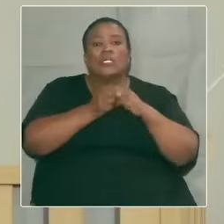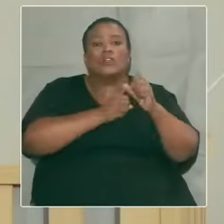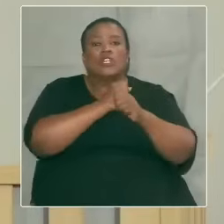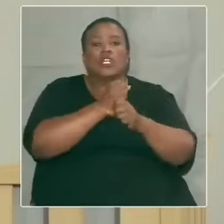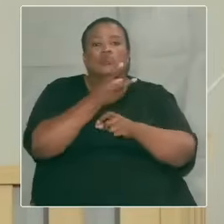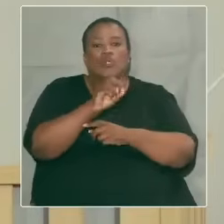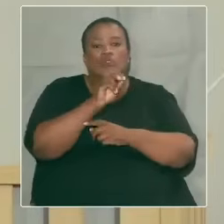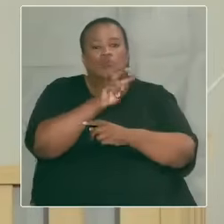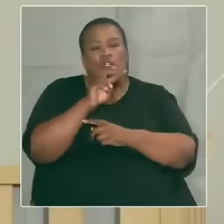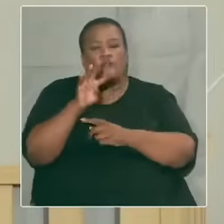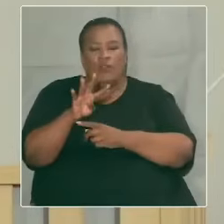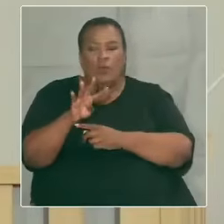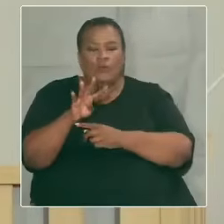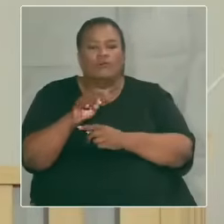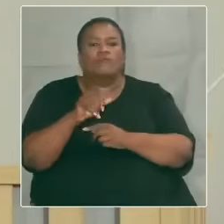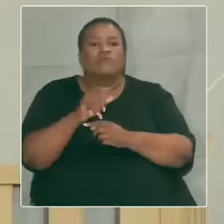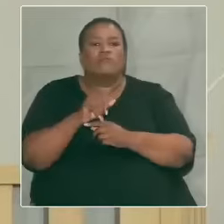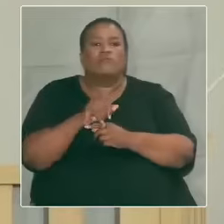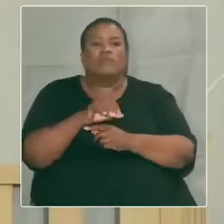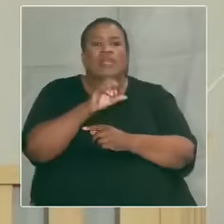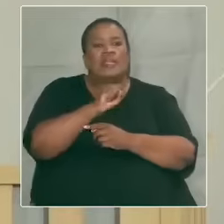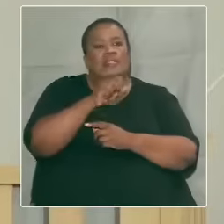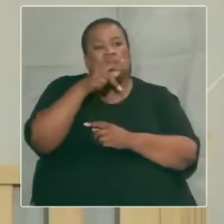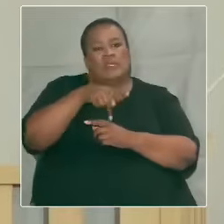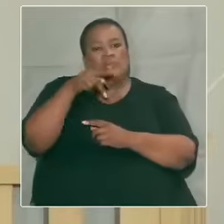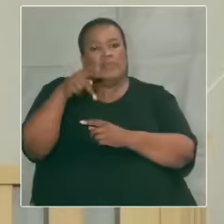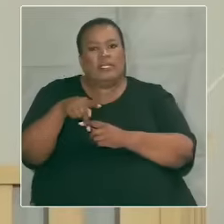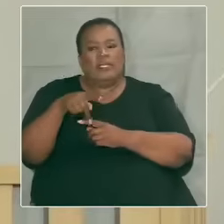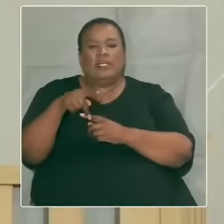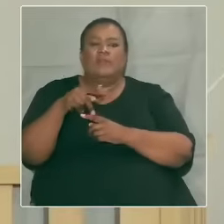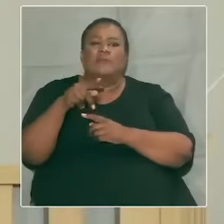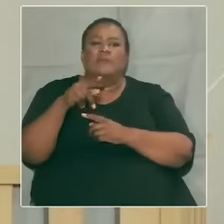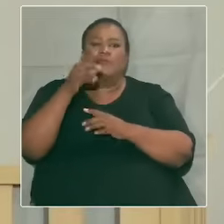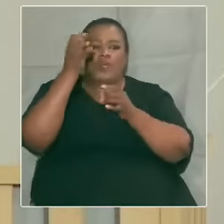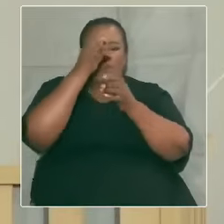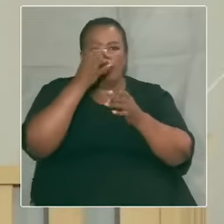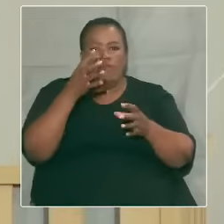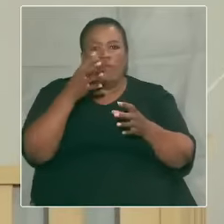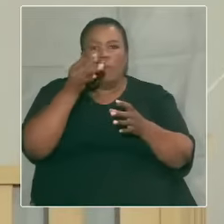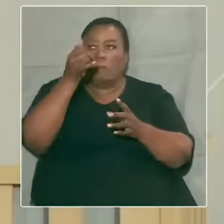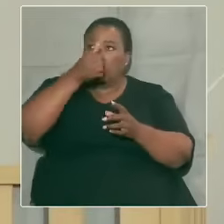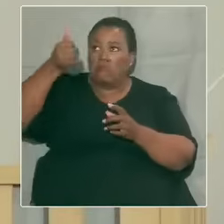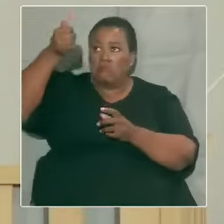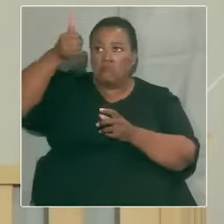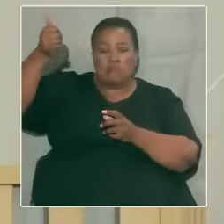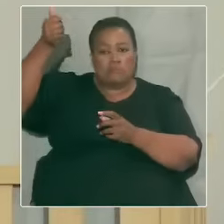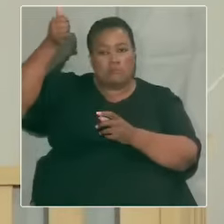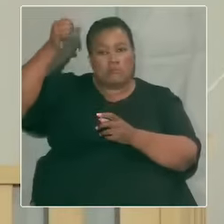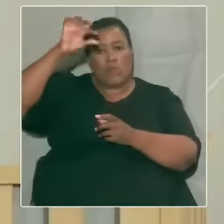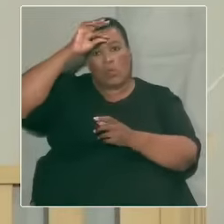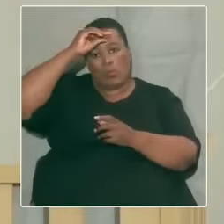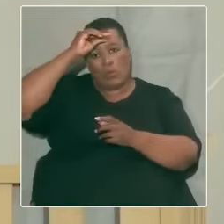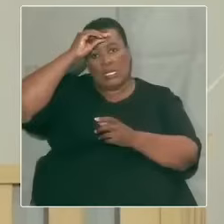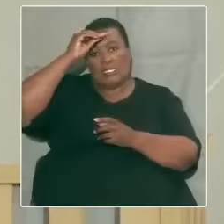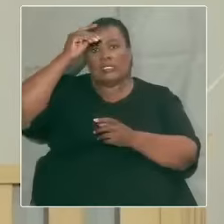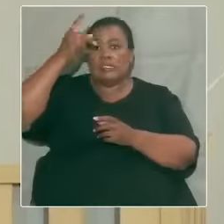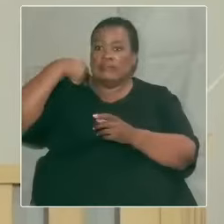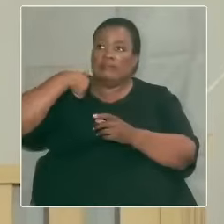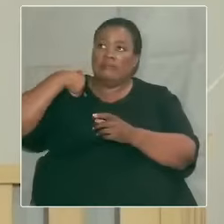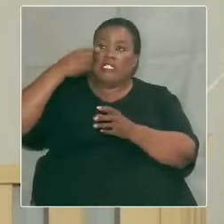the SPP formally communicated the threats to senior police officials, including